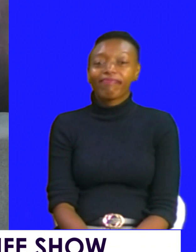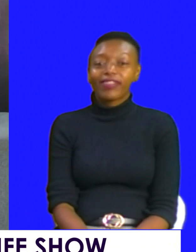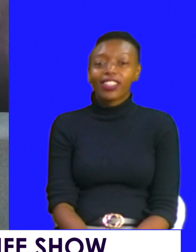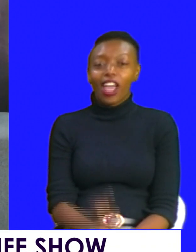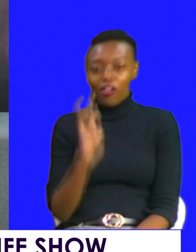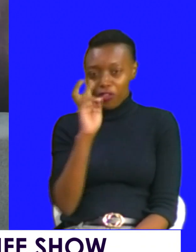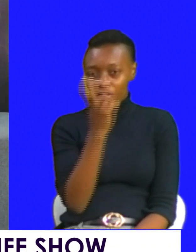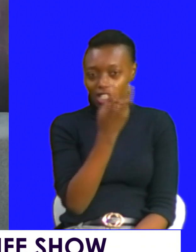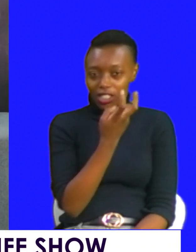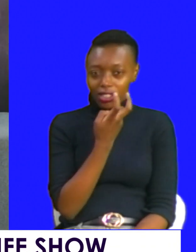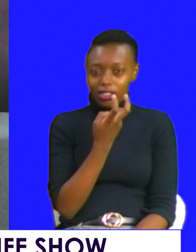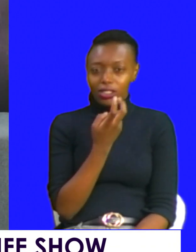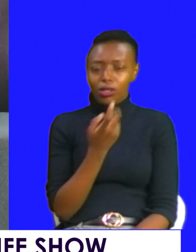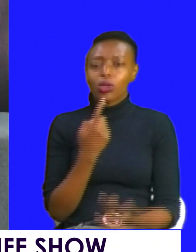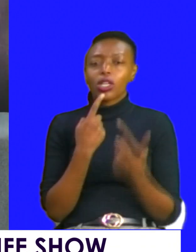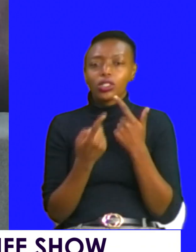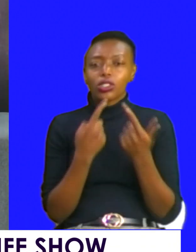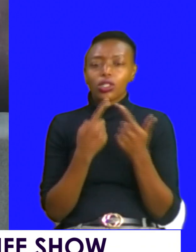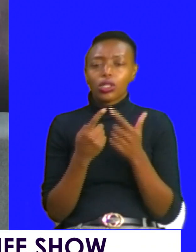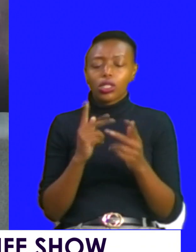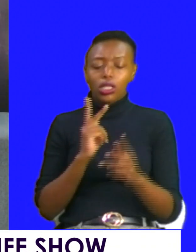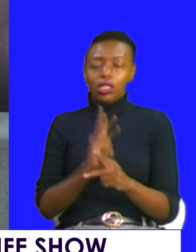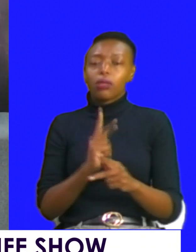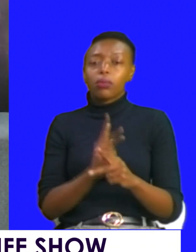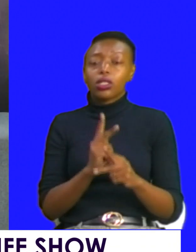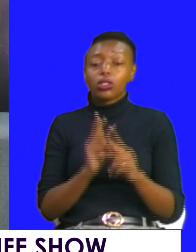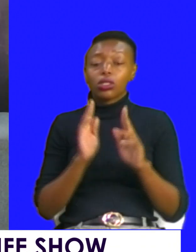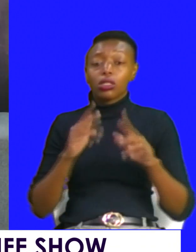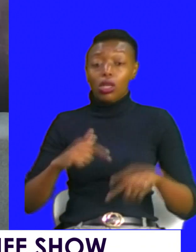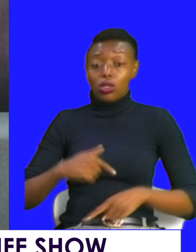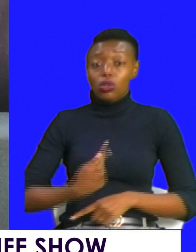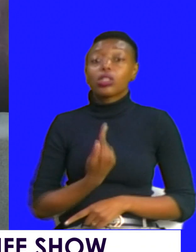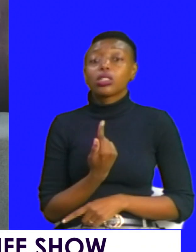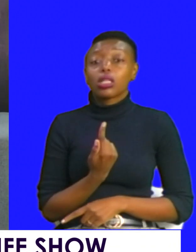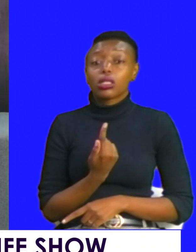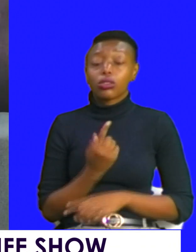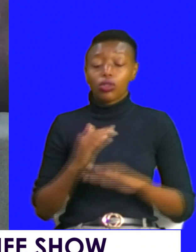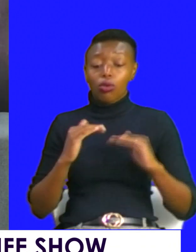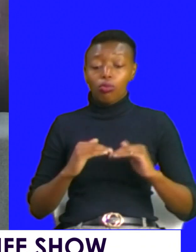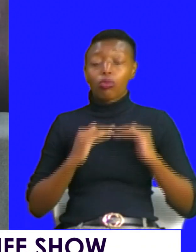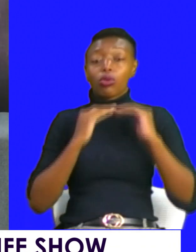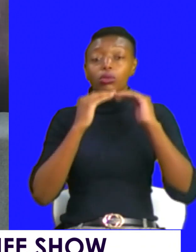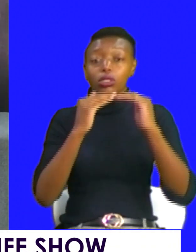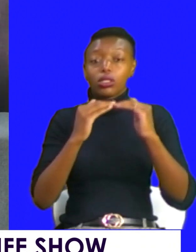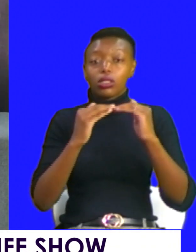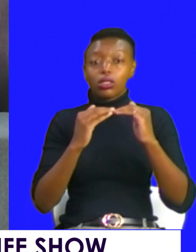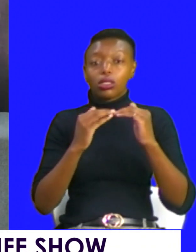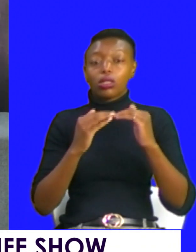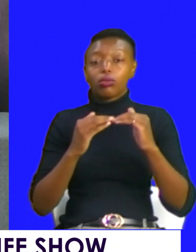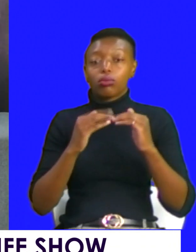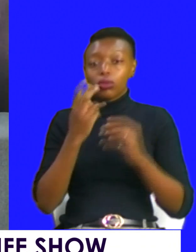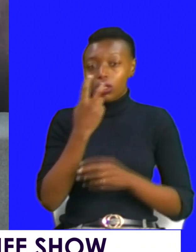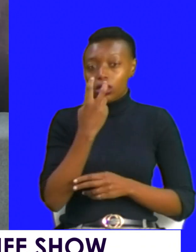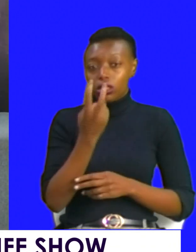Viewers, we are talking about positioning yourself for promotion. See you after the break.